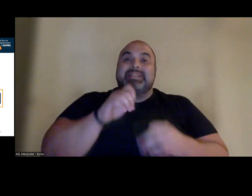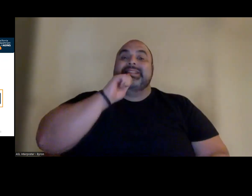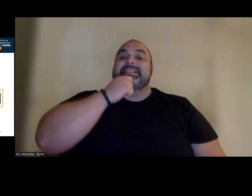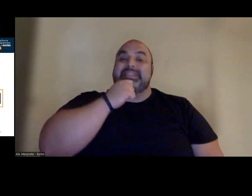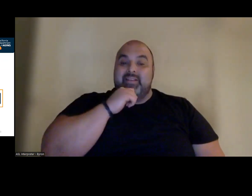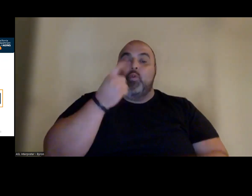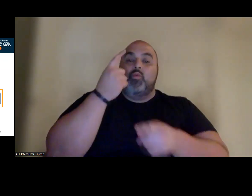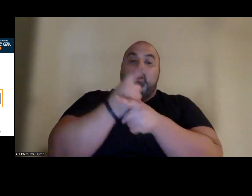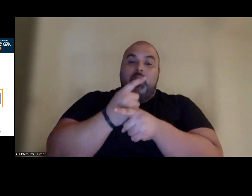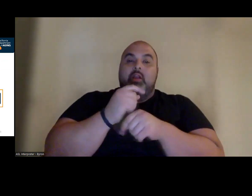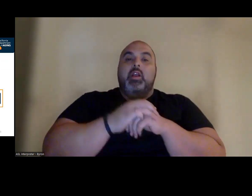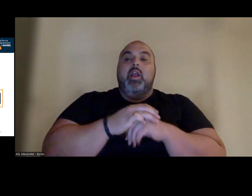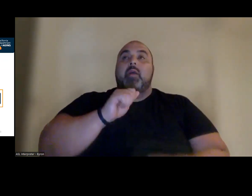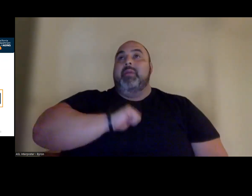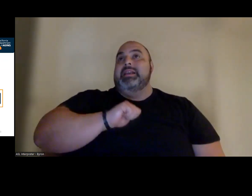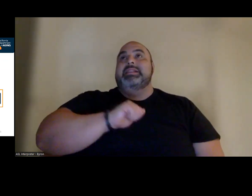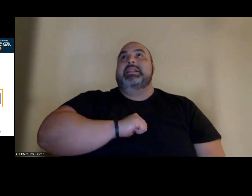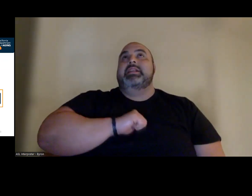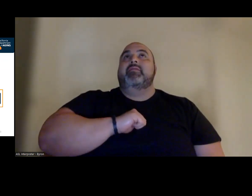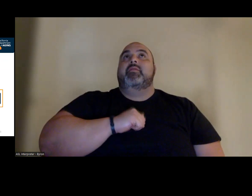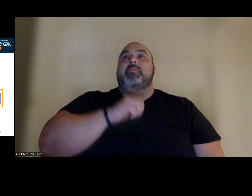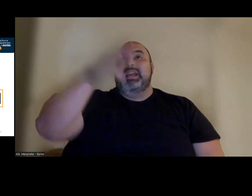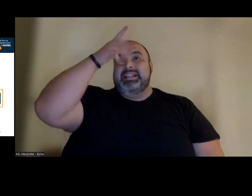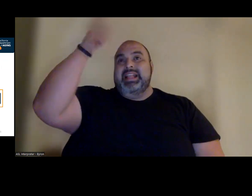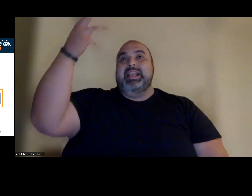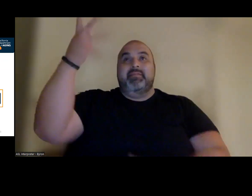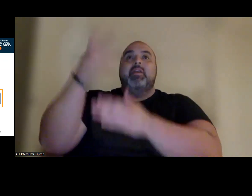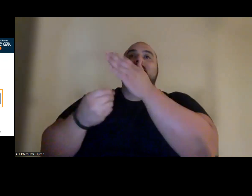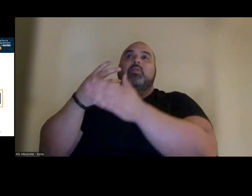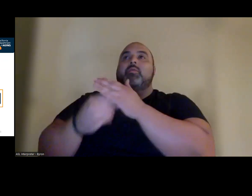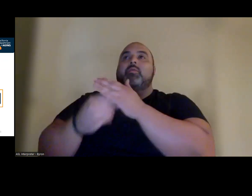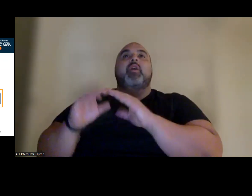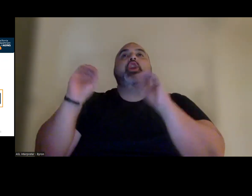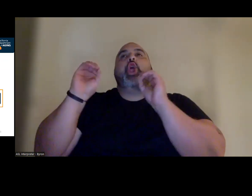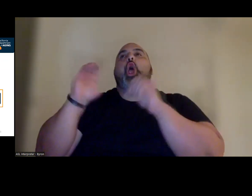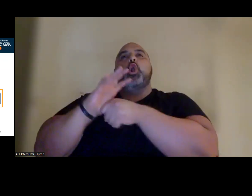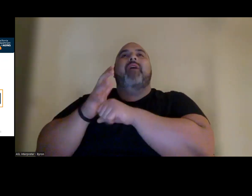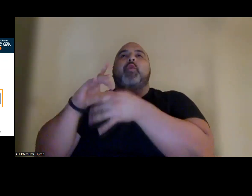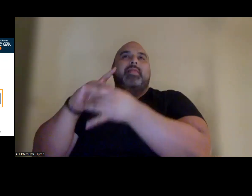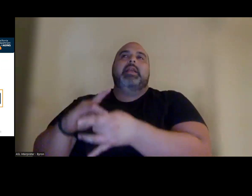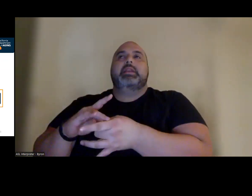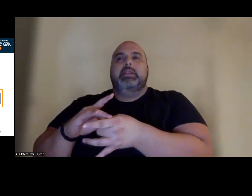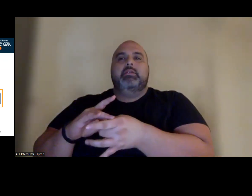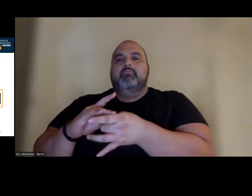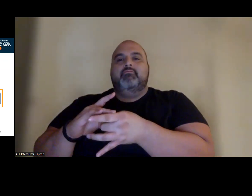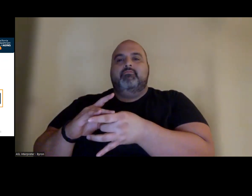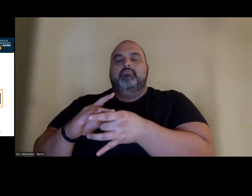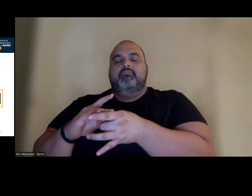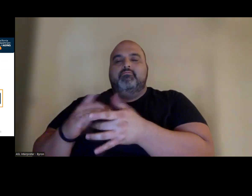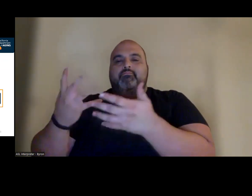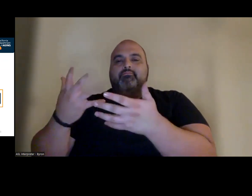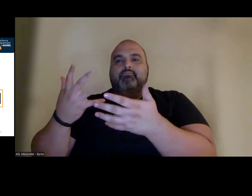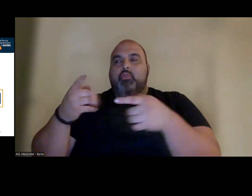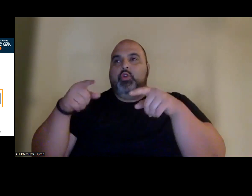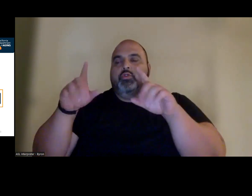Right. And I, myself, my, my dad passed away from non COVID related during